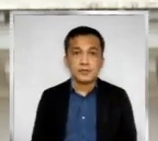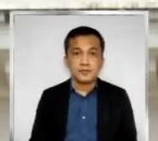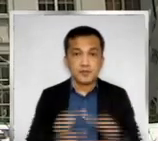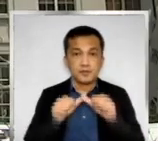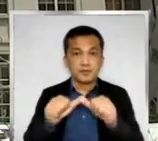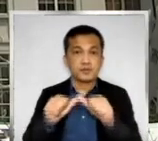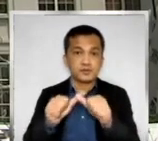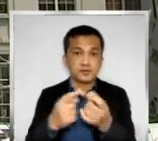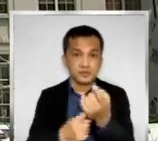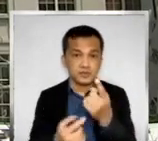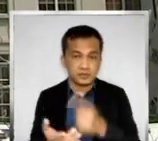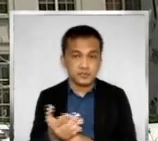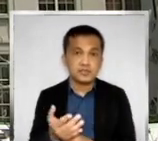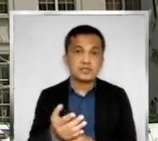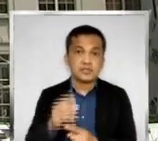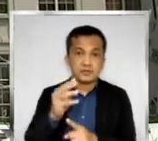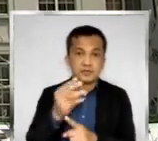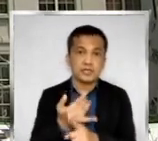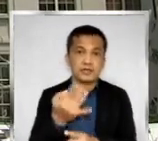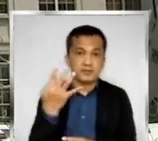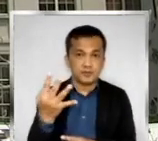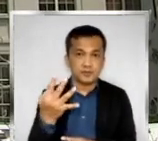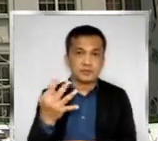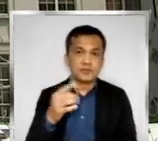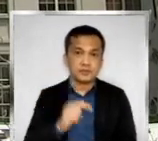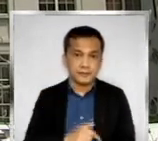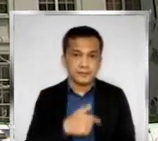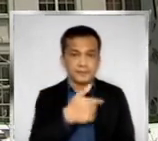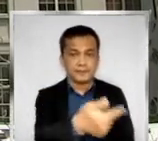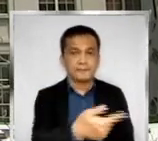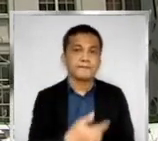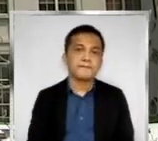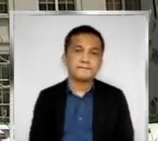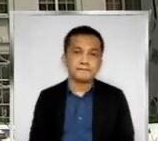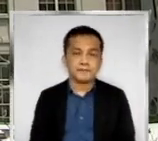sa May 4. Tina Panganiban Perez, Nakatutok, 24 Oras.